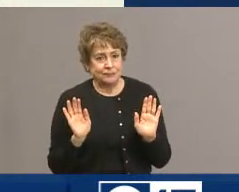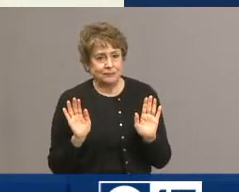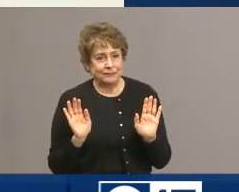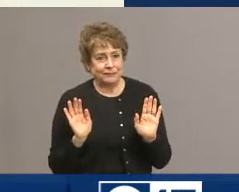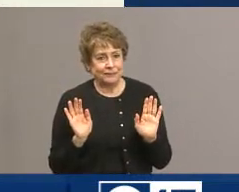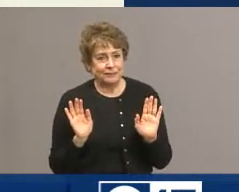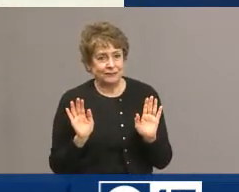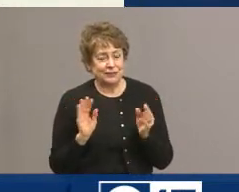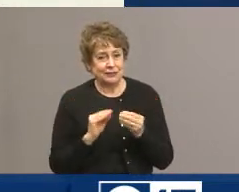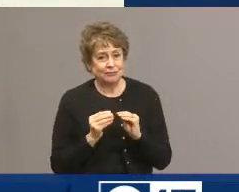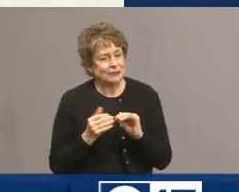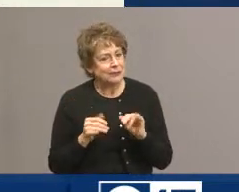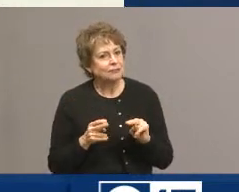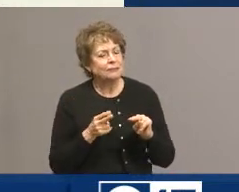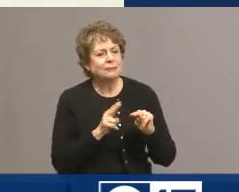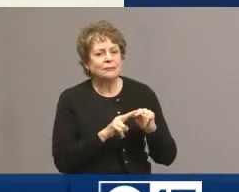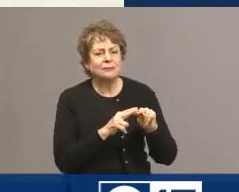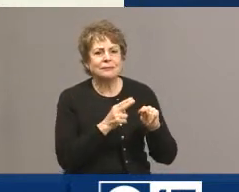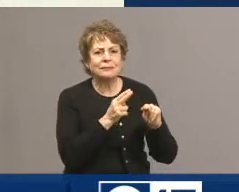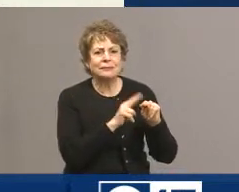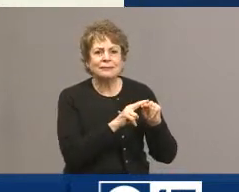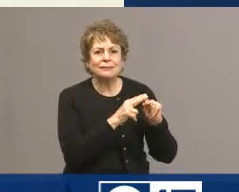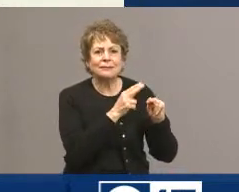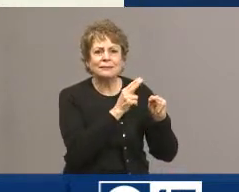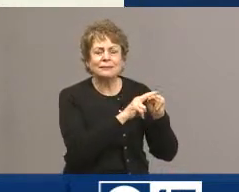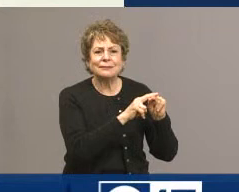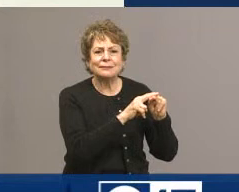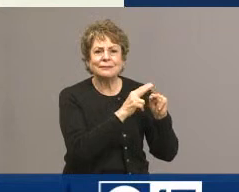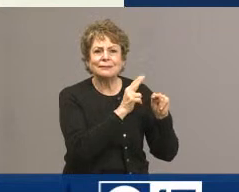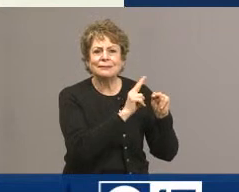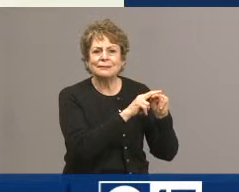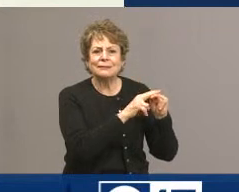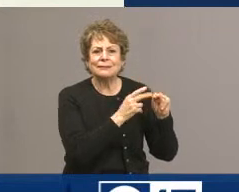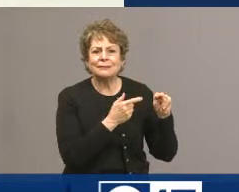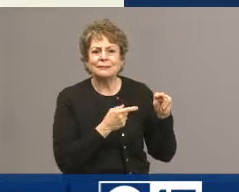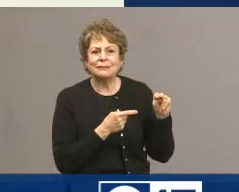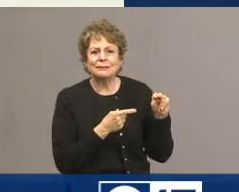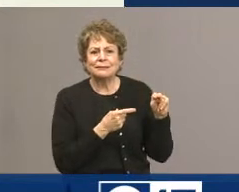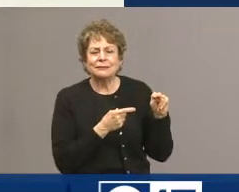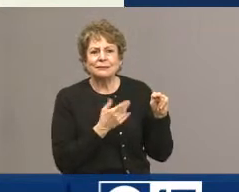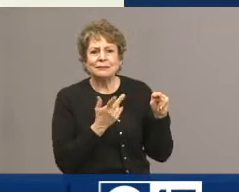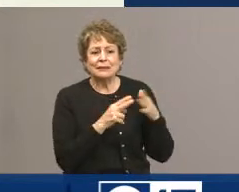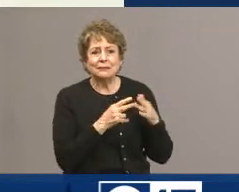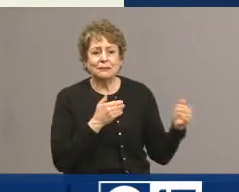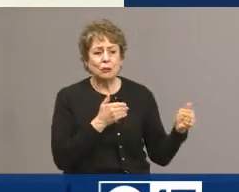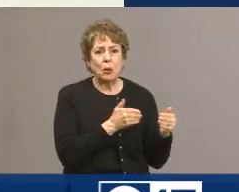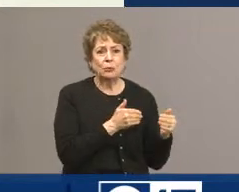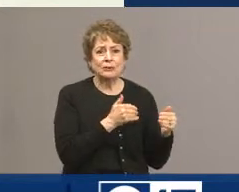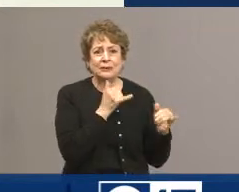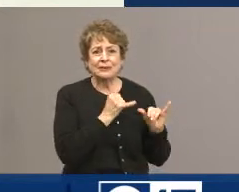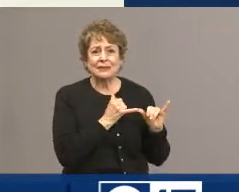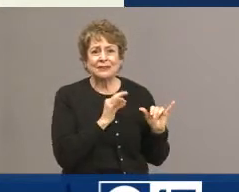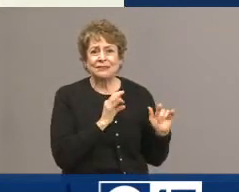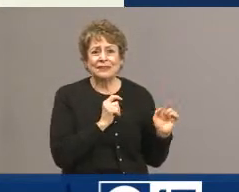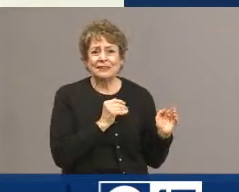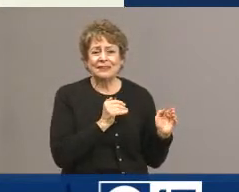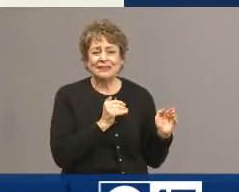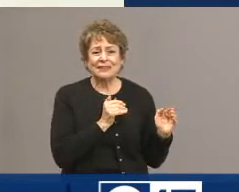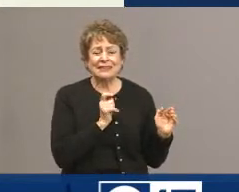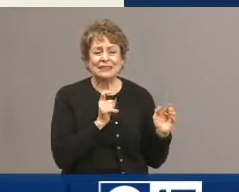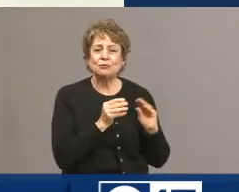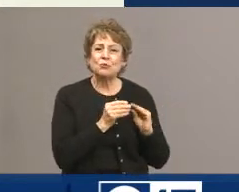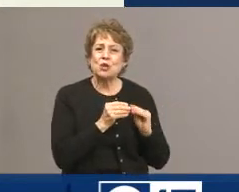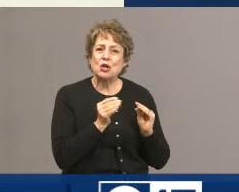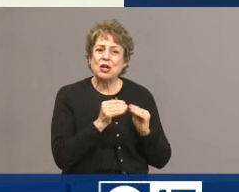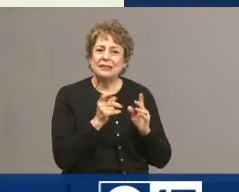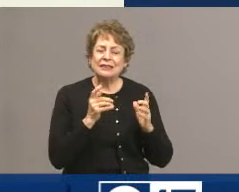in Arizona. They're going in the wrong direction, and we're going to take some additional actions today to contain